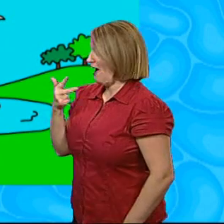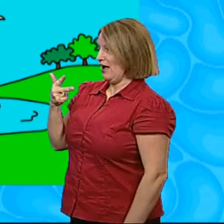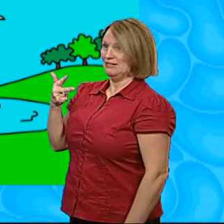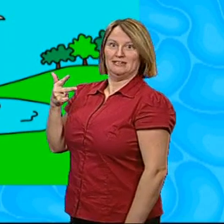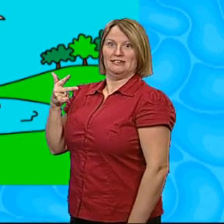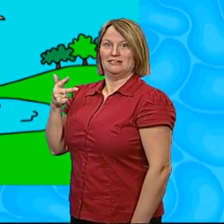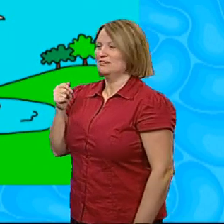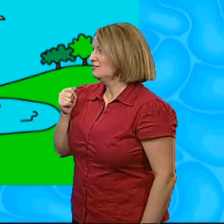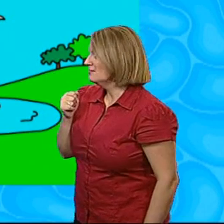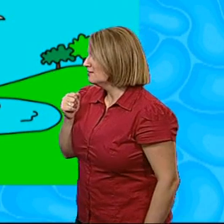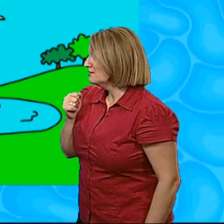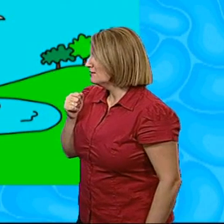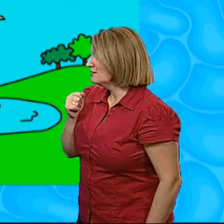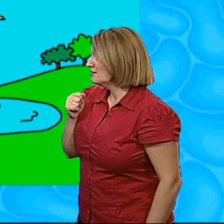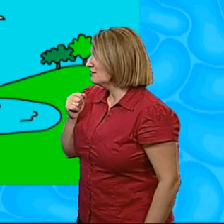eight,